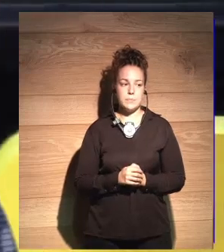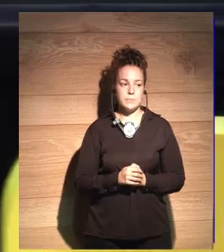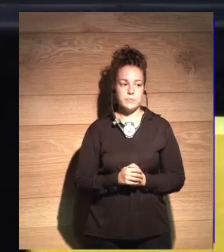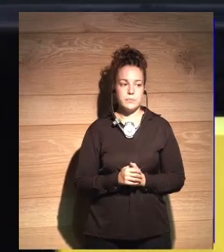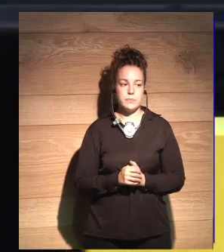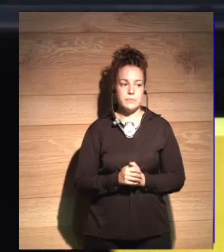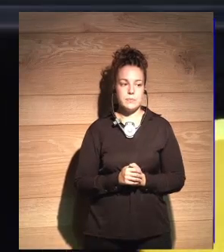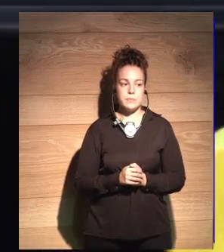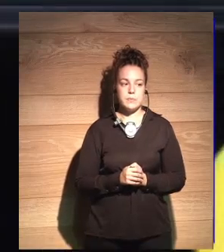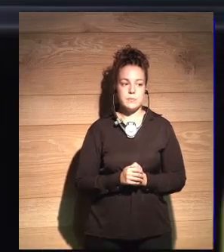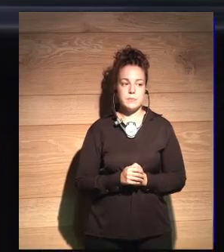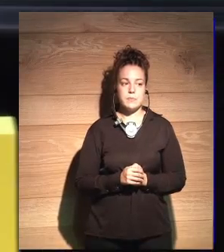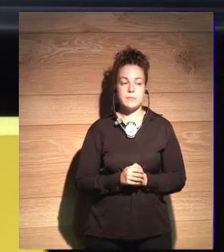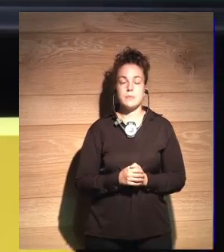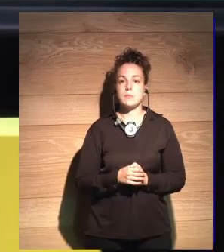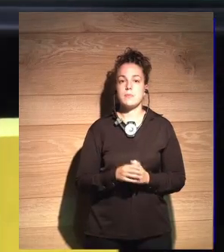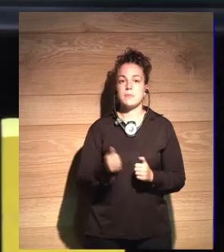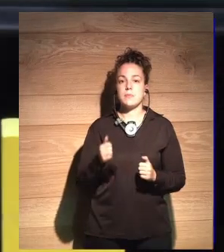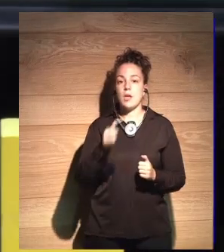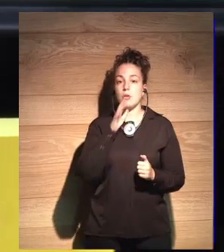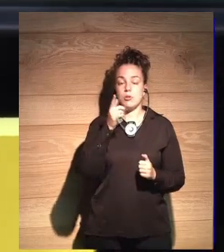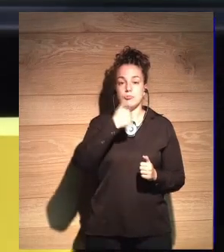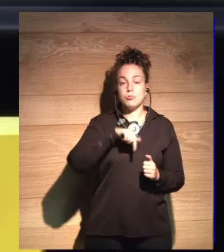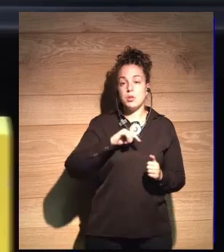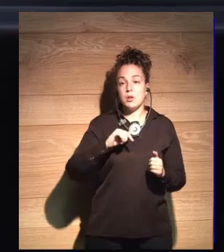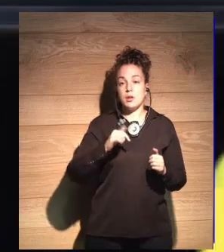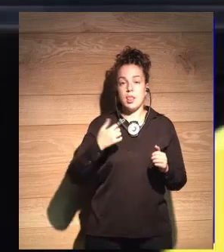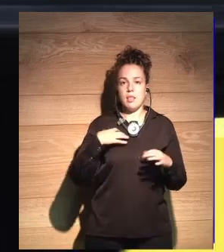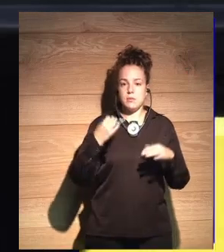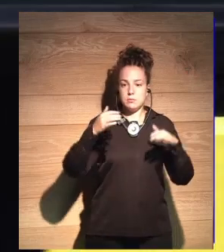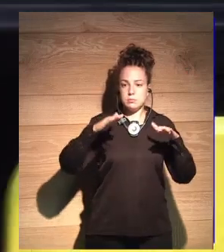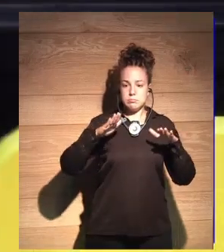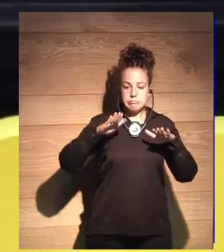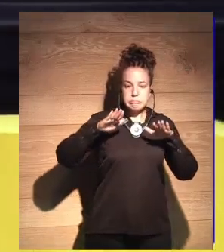putting ourselves on pause. We end up being the robots.